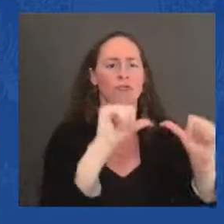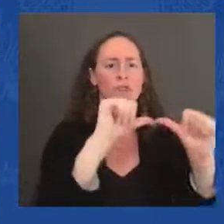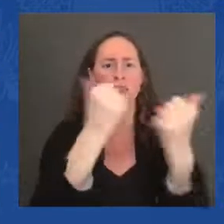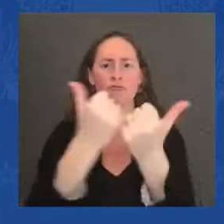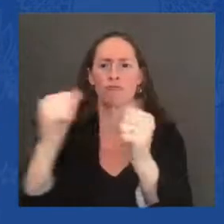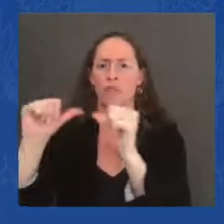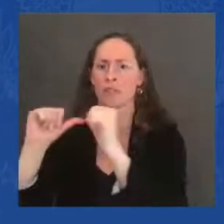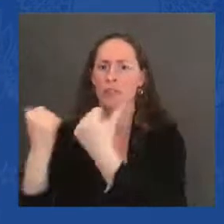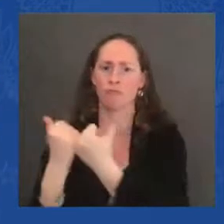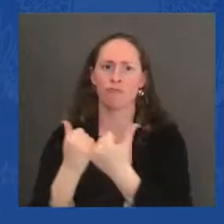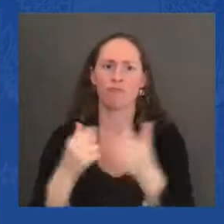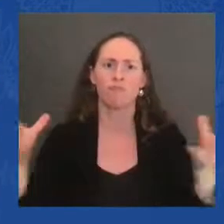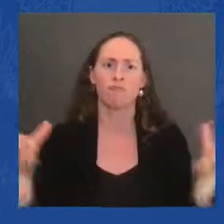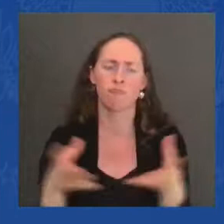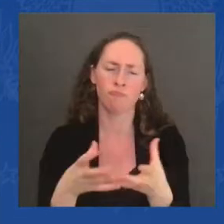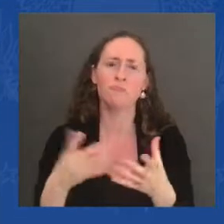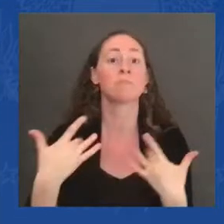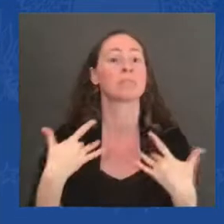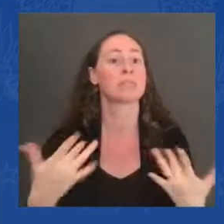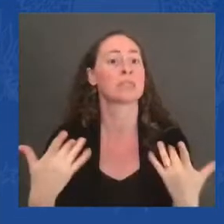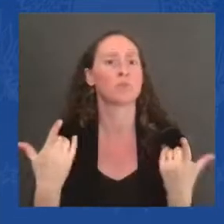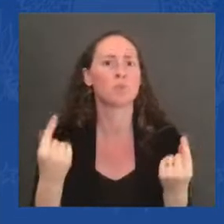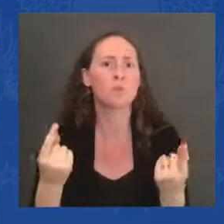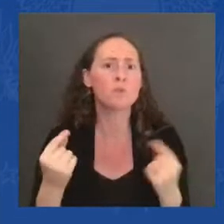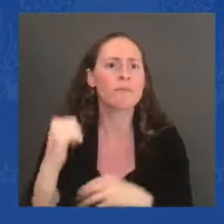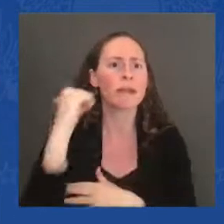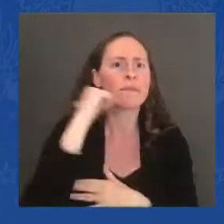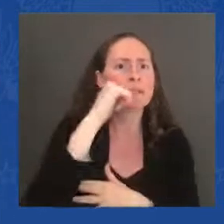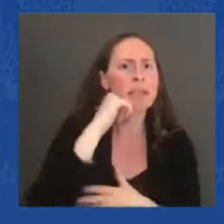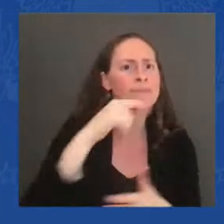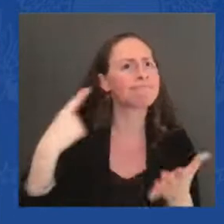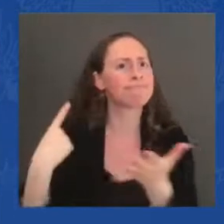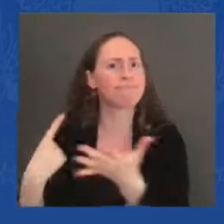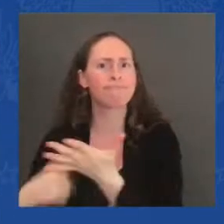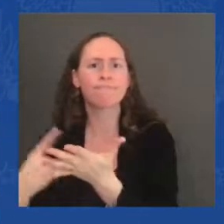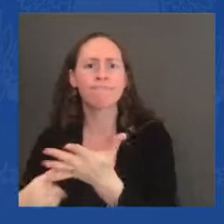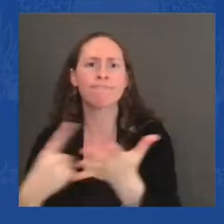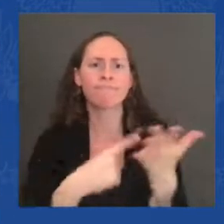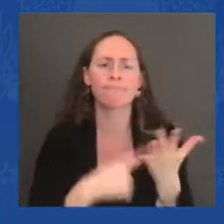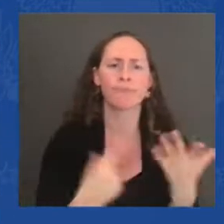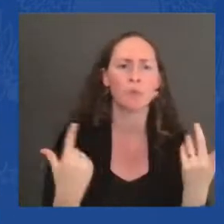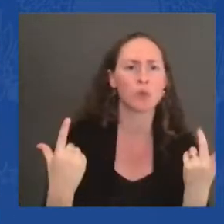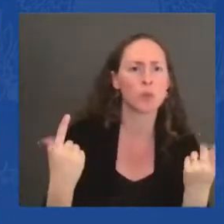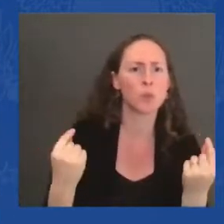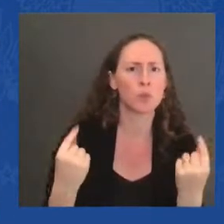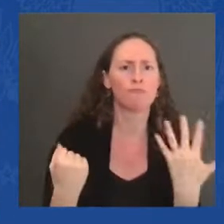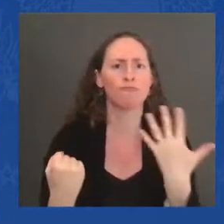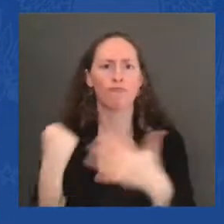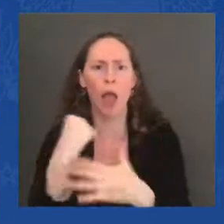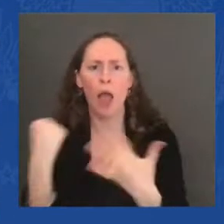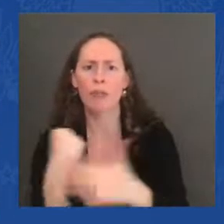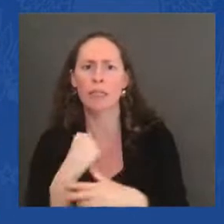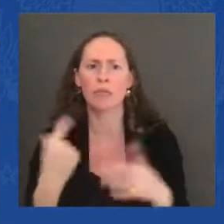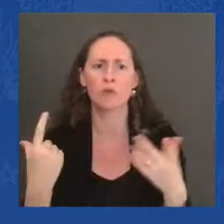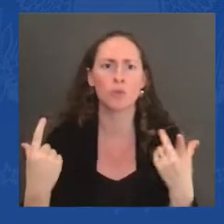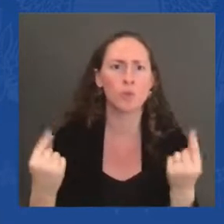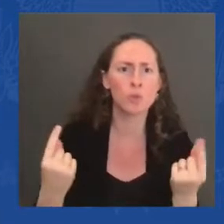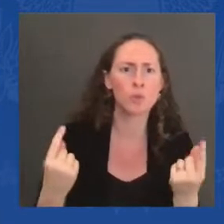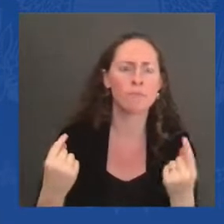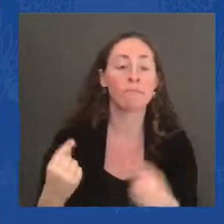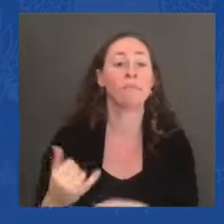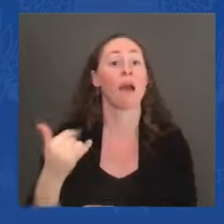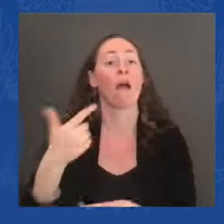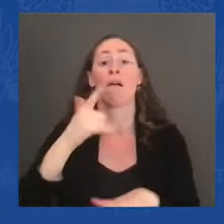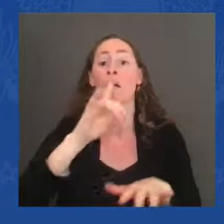Federal, state, tribal, and local agencies all benefit from this collaborative effort that helps move national air and